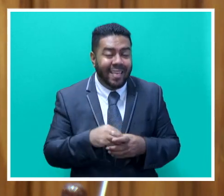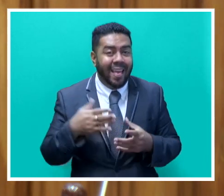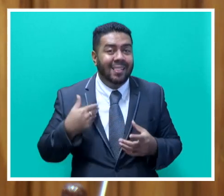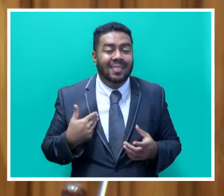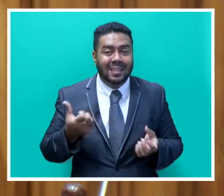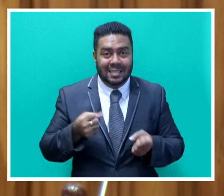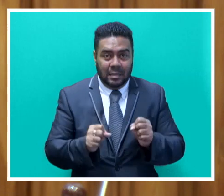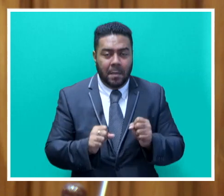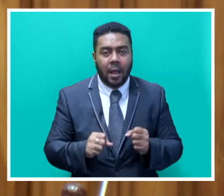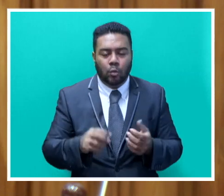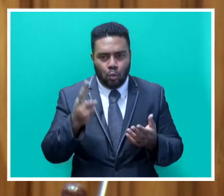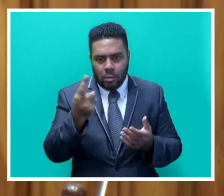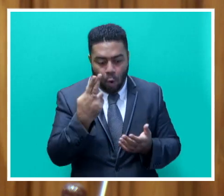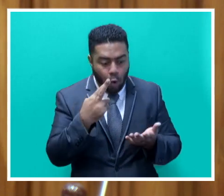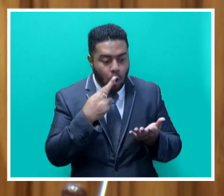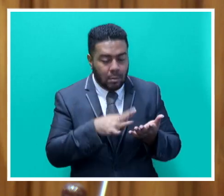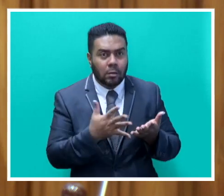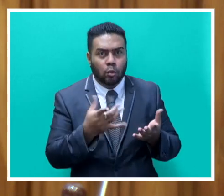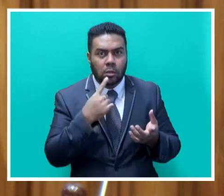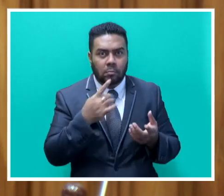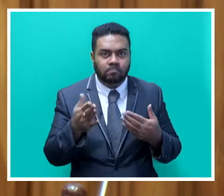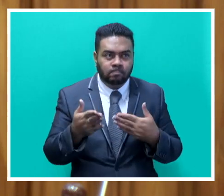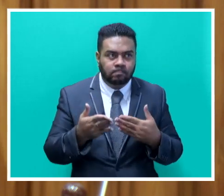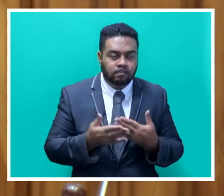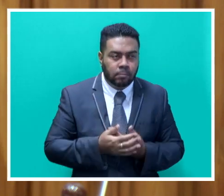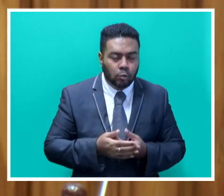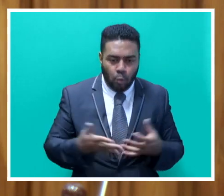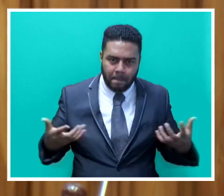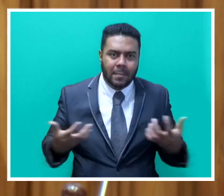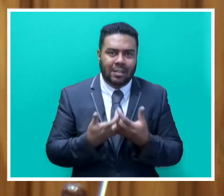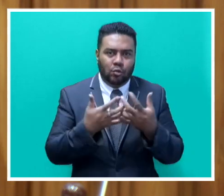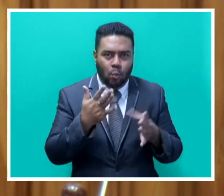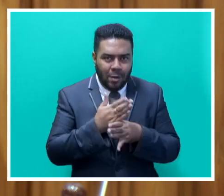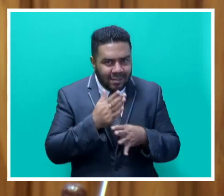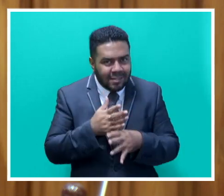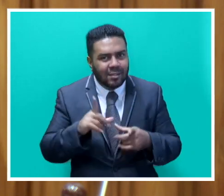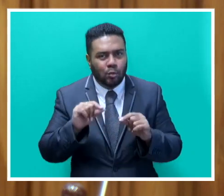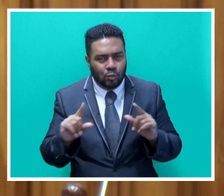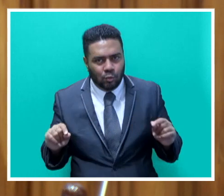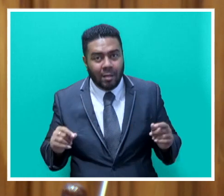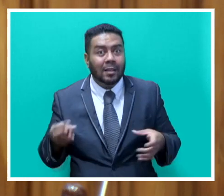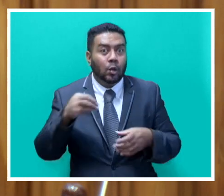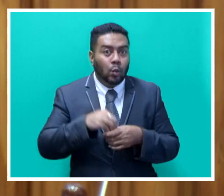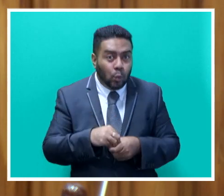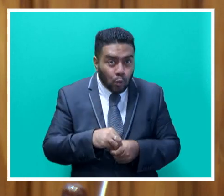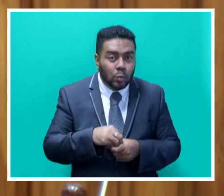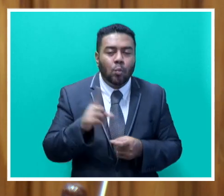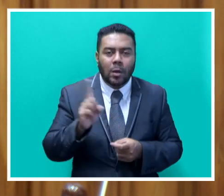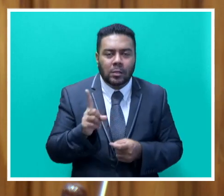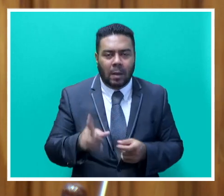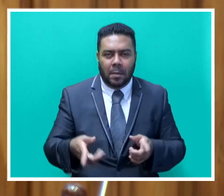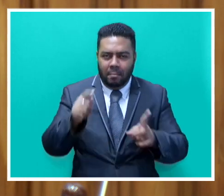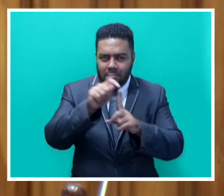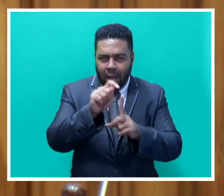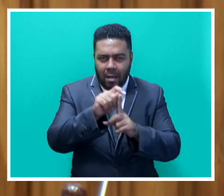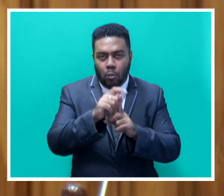ability, and to respond and chart their pathway based on these principles. This includes being more targeted with the testing, so